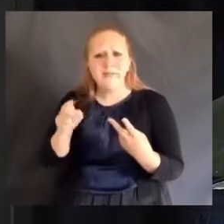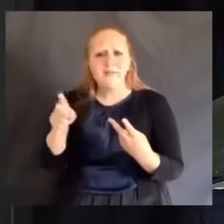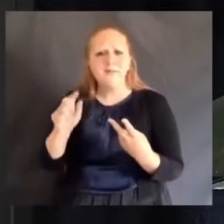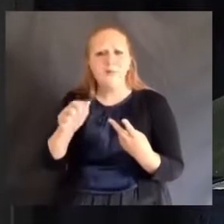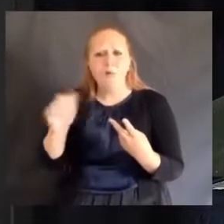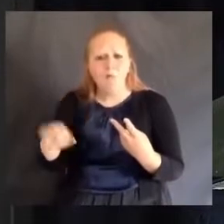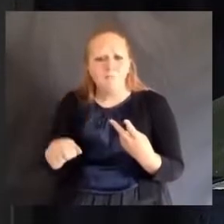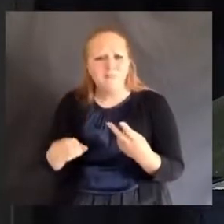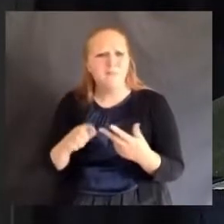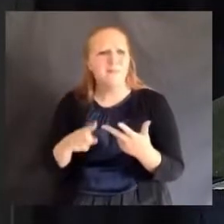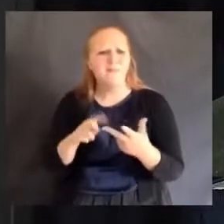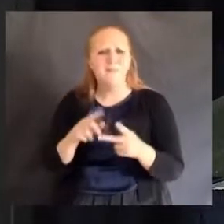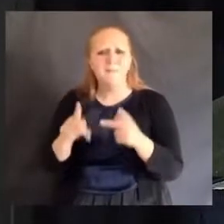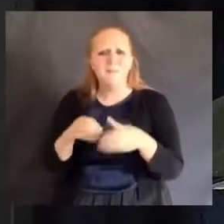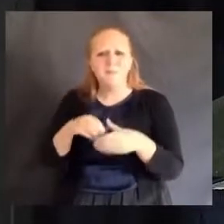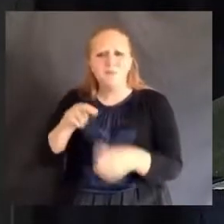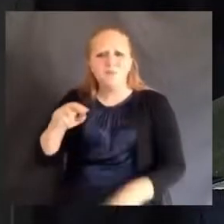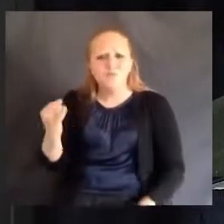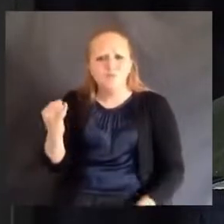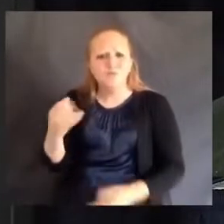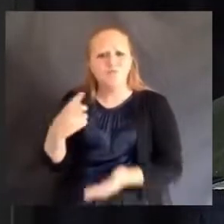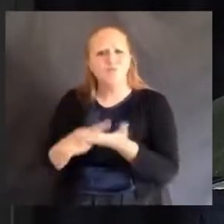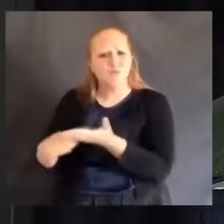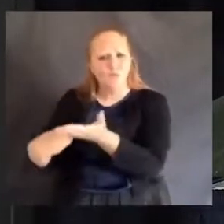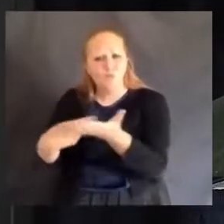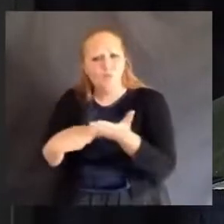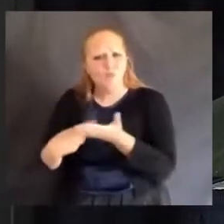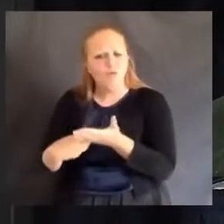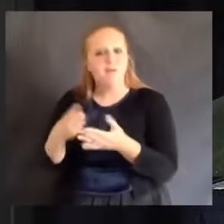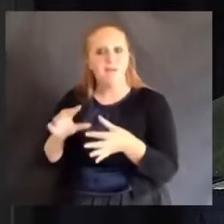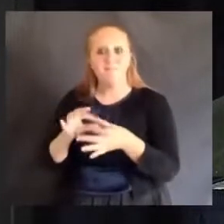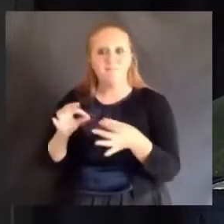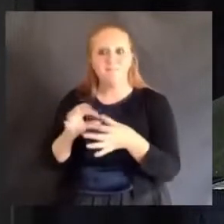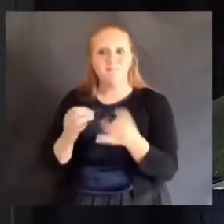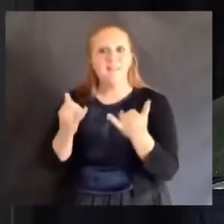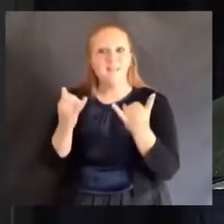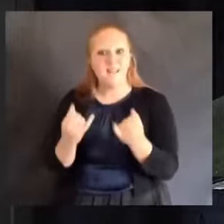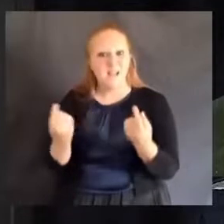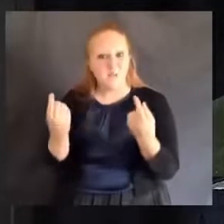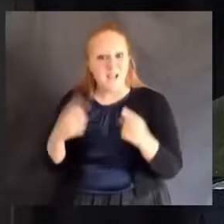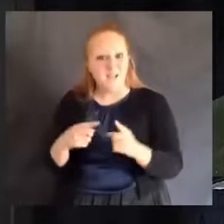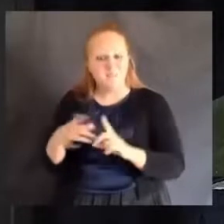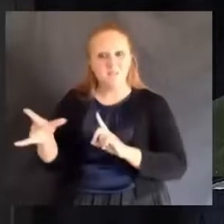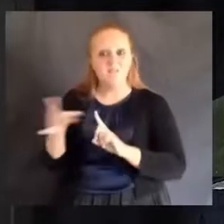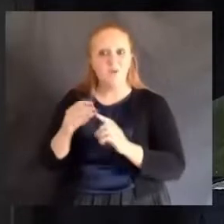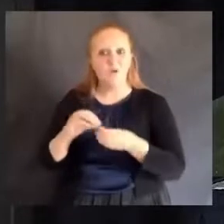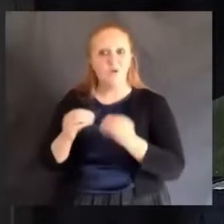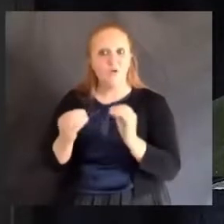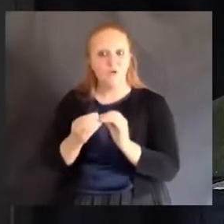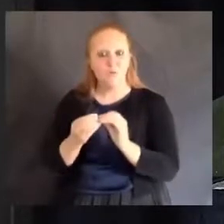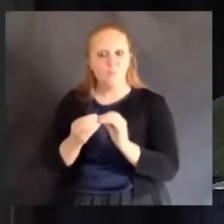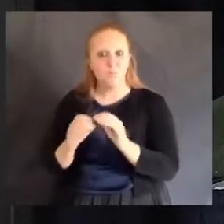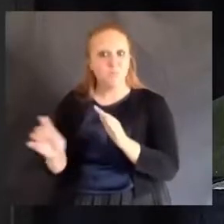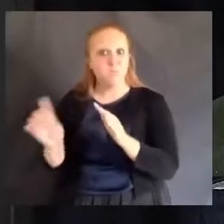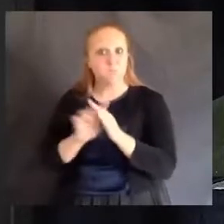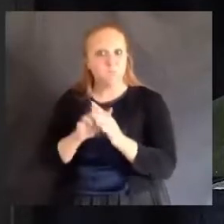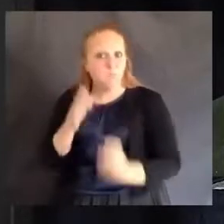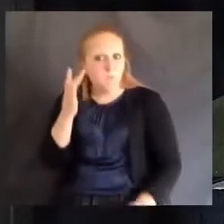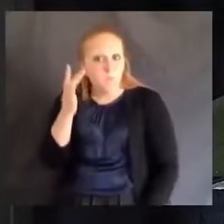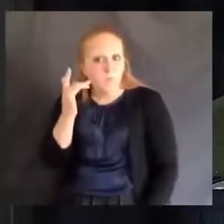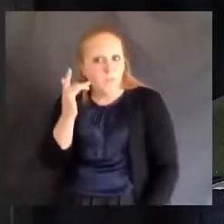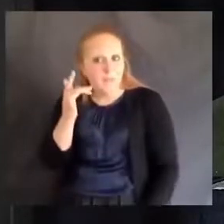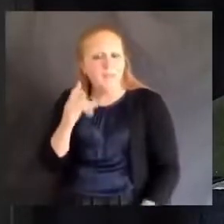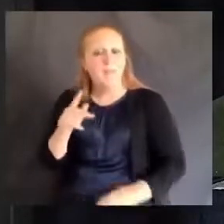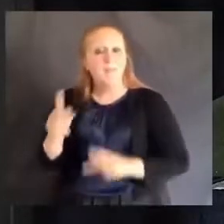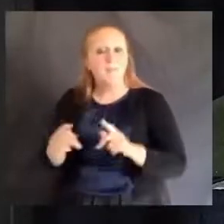about this in New Jersey. There are large pockets right now that are cropping up of infection rates that are being driven primarily by people who are coming